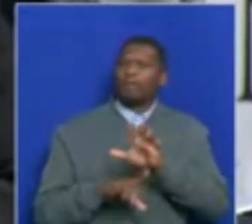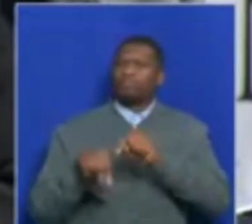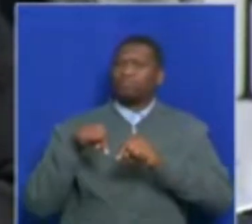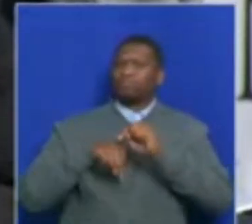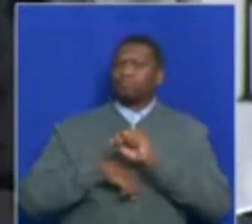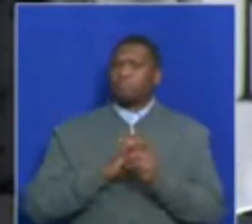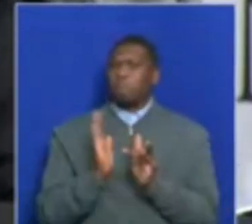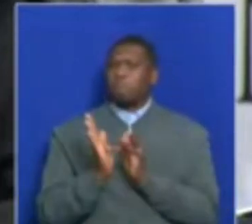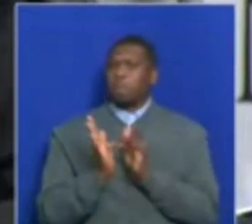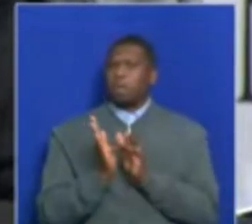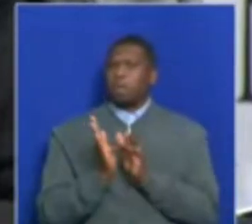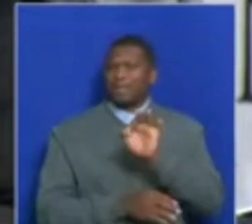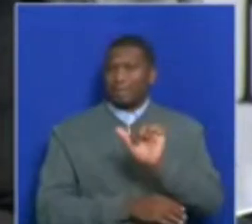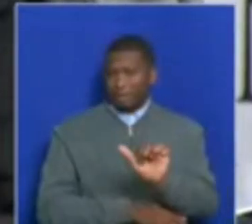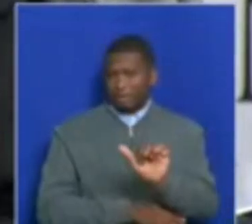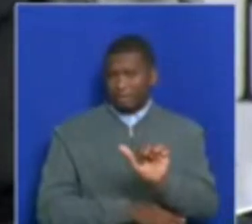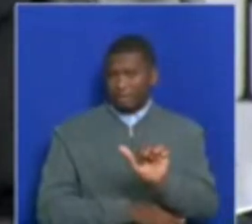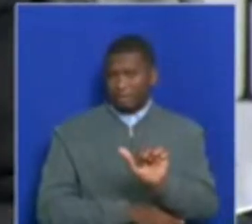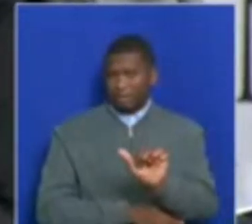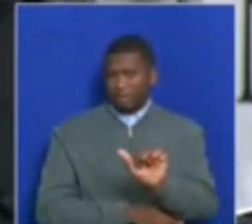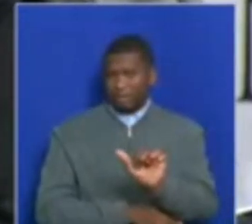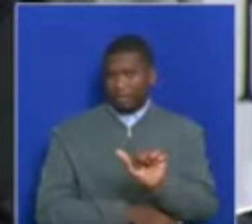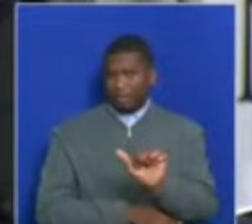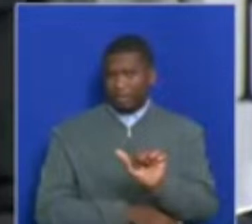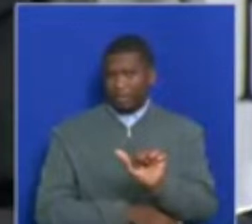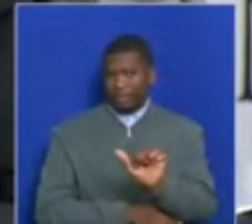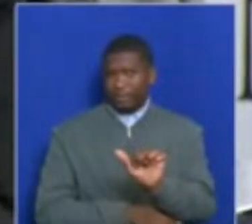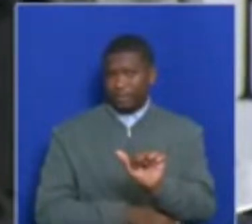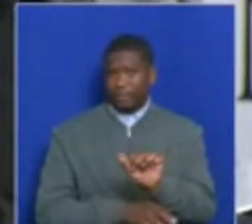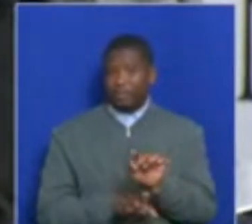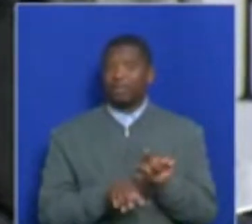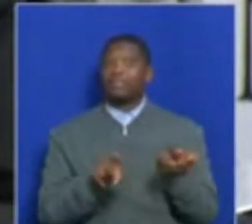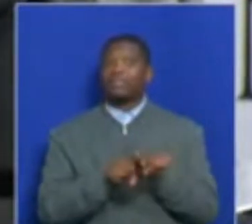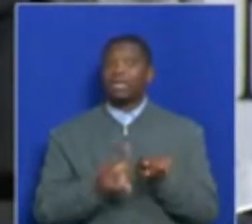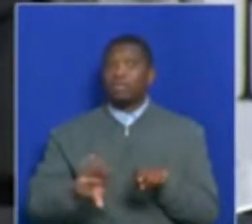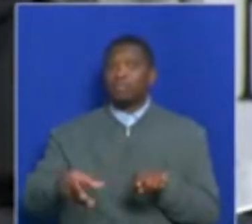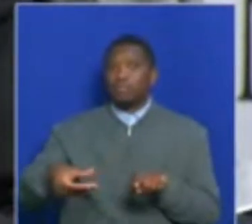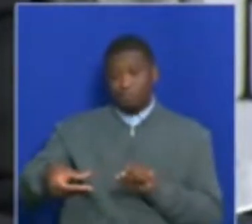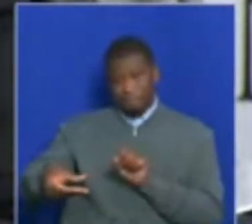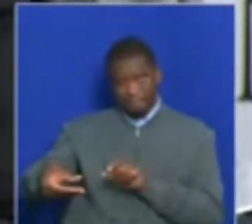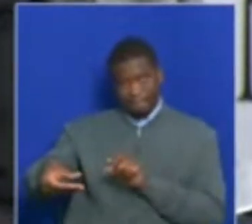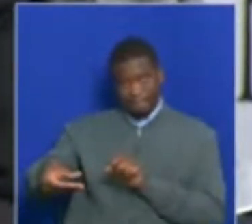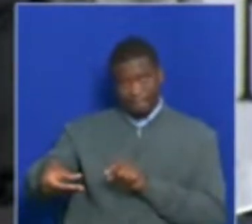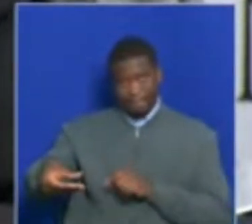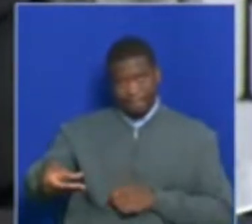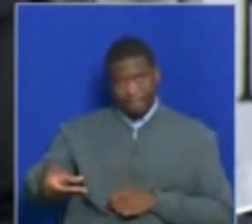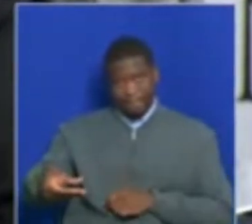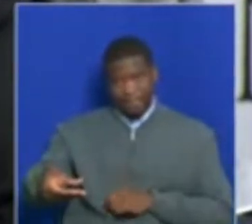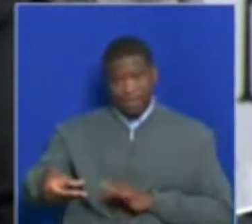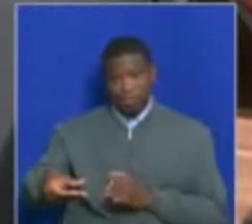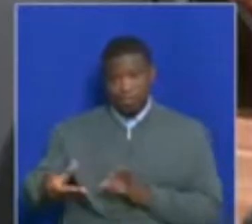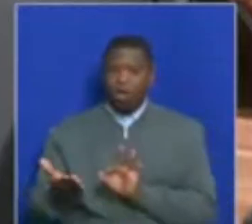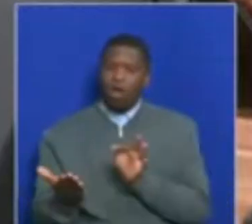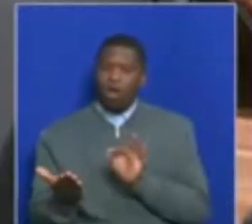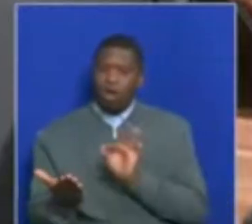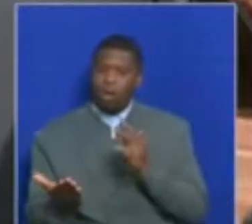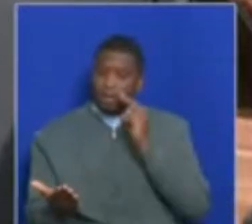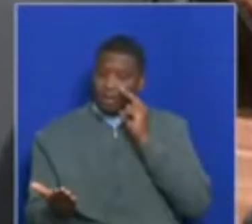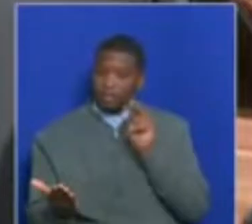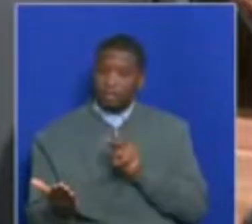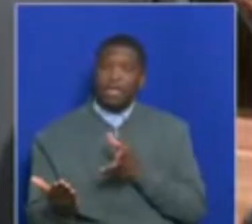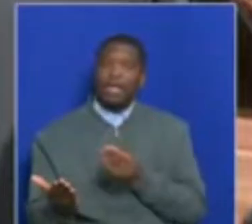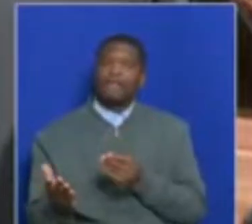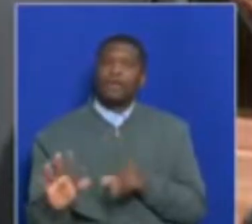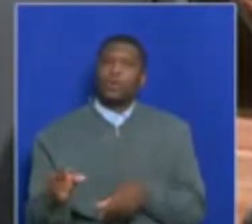of that same file, there is a document, it's your